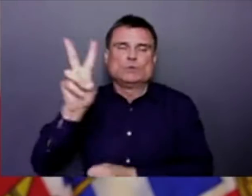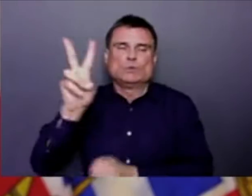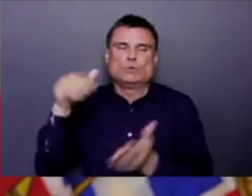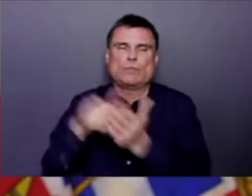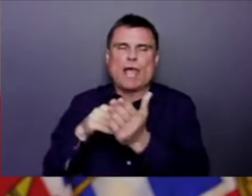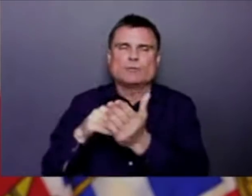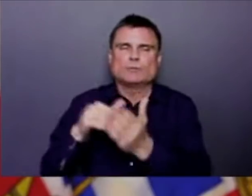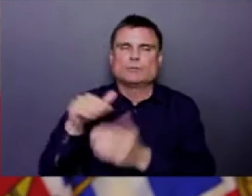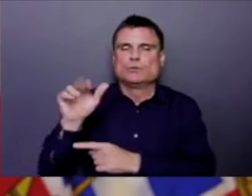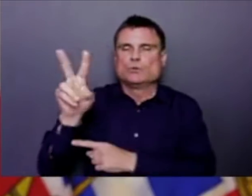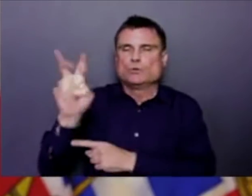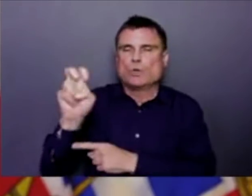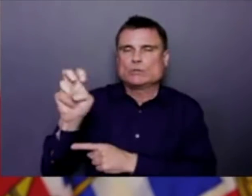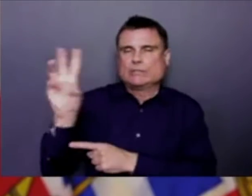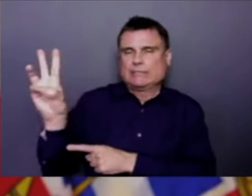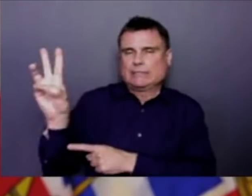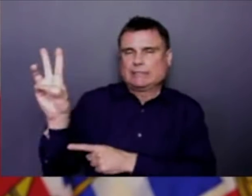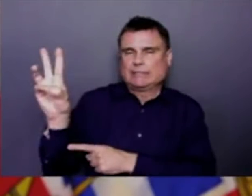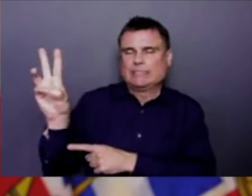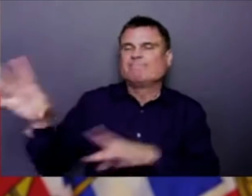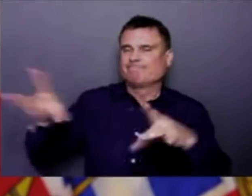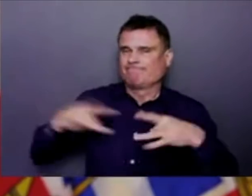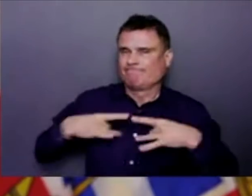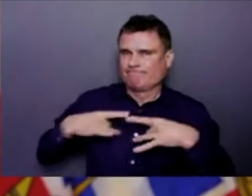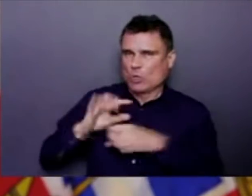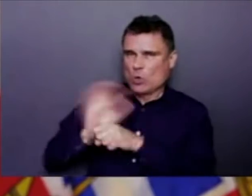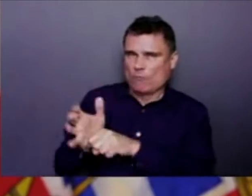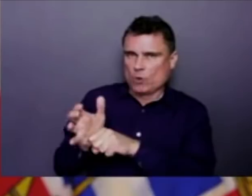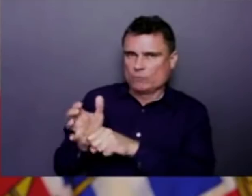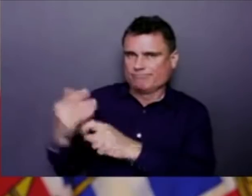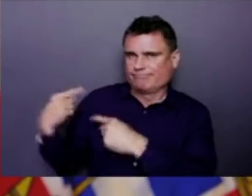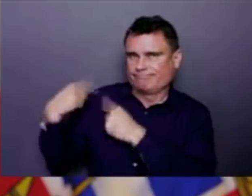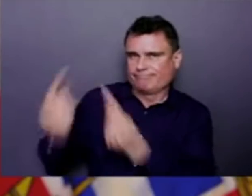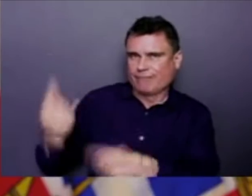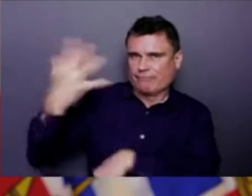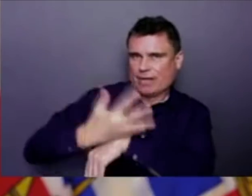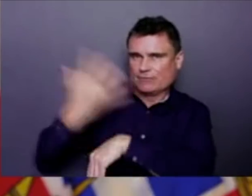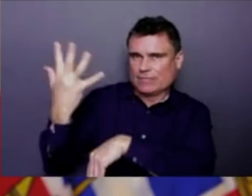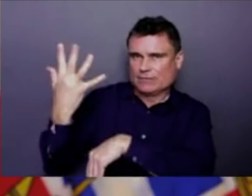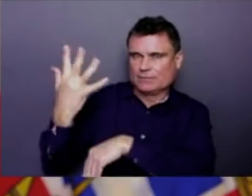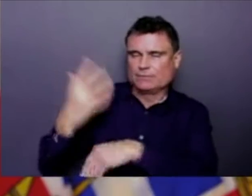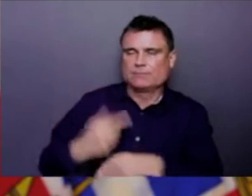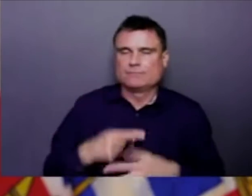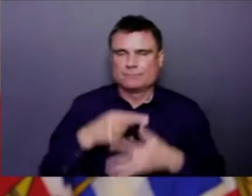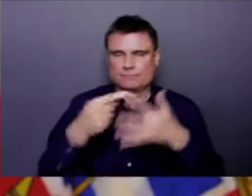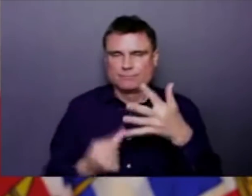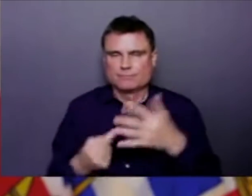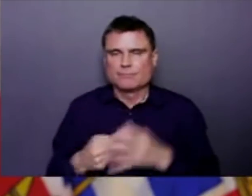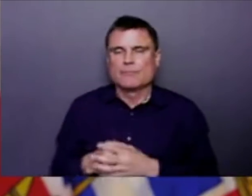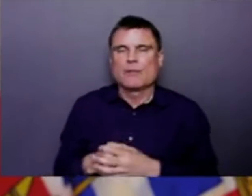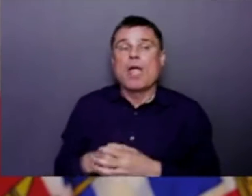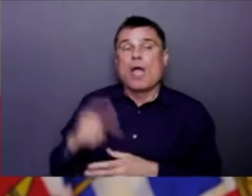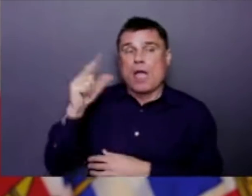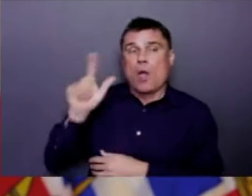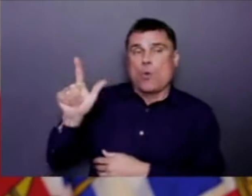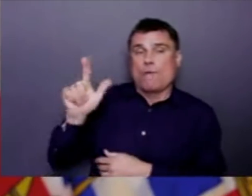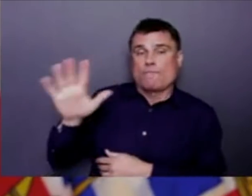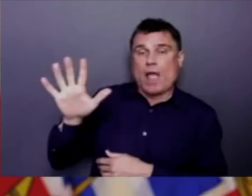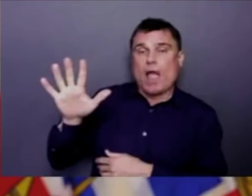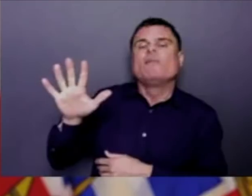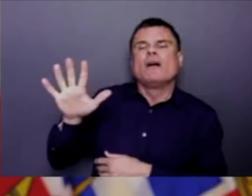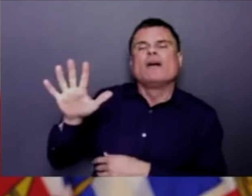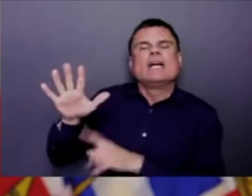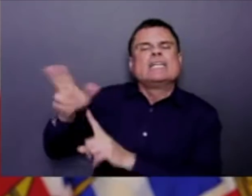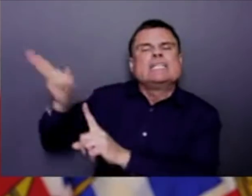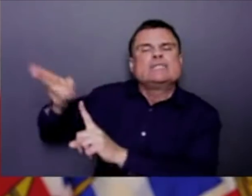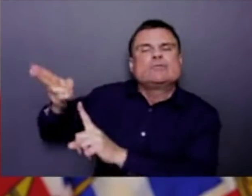people who've been diagnosed with COVID-19, including 25 which were epidemiologically linked. That brings our total